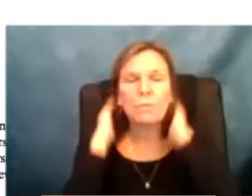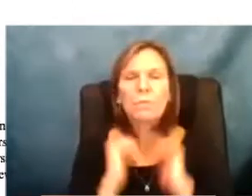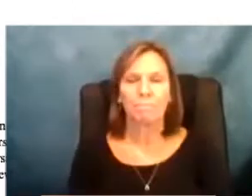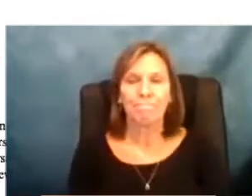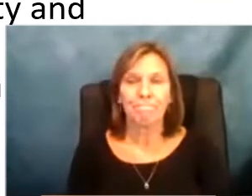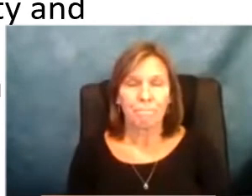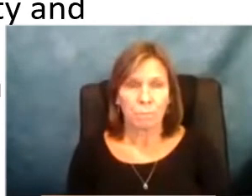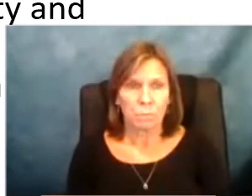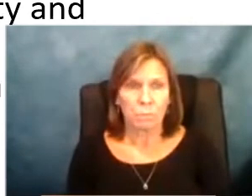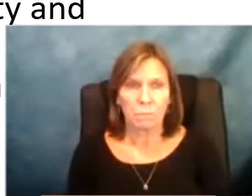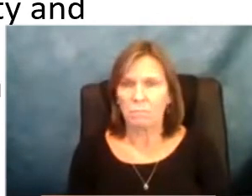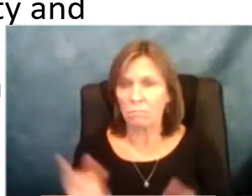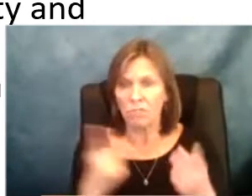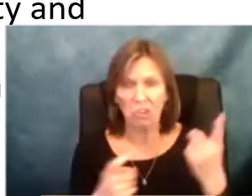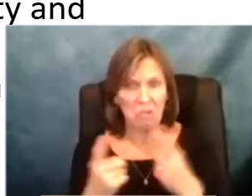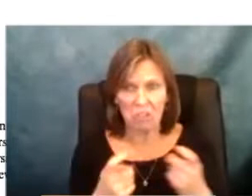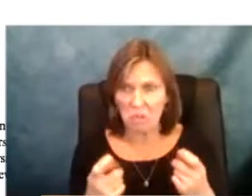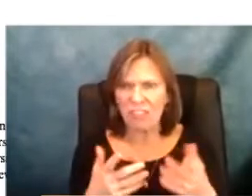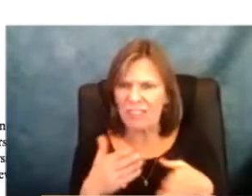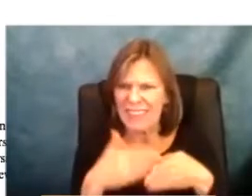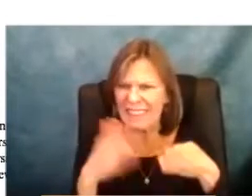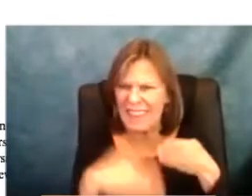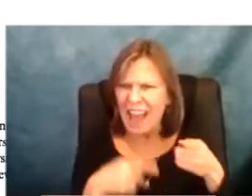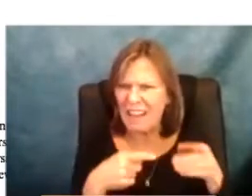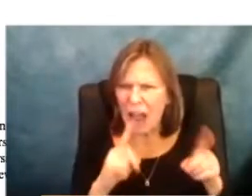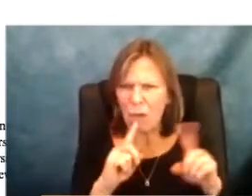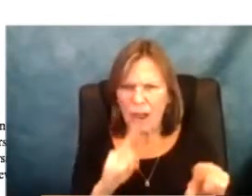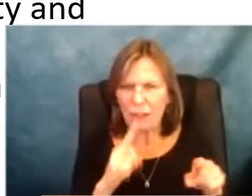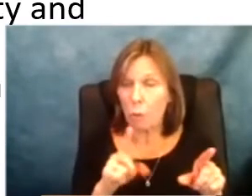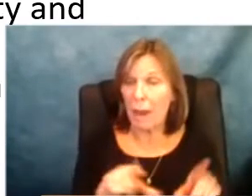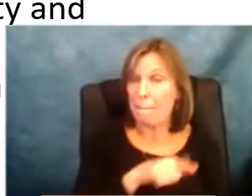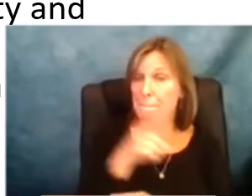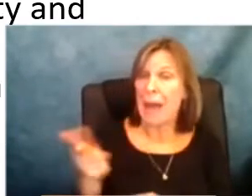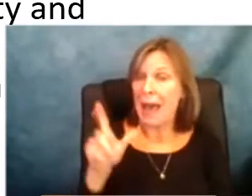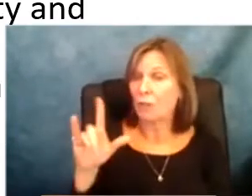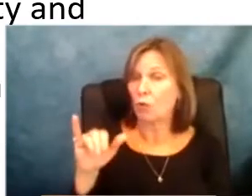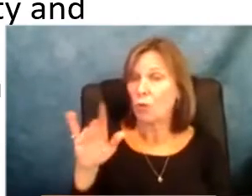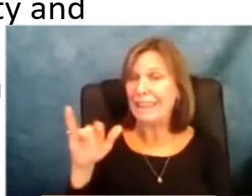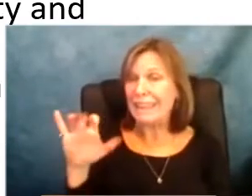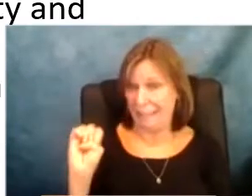Yeah, I'd be happy to answer questions about these at the end, but I'm going to pass it back to Lily now. Thanks.